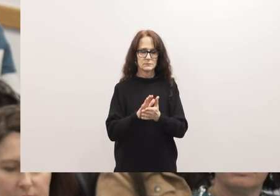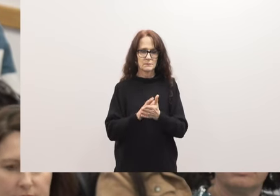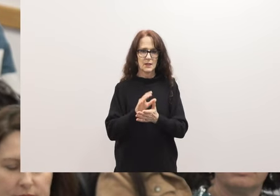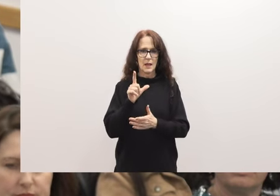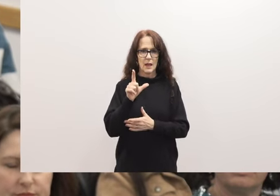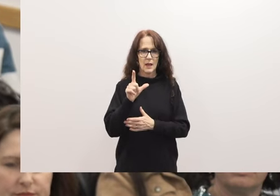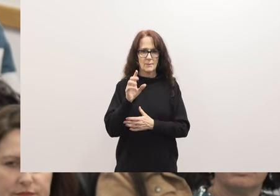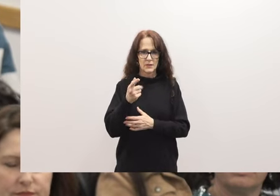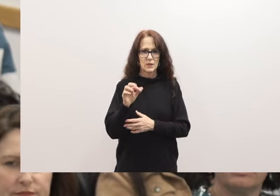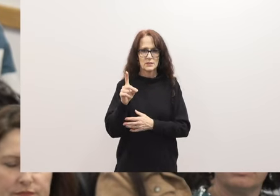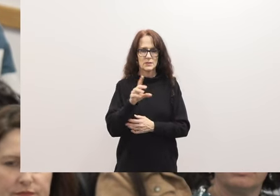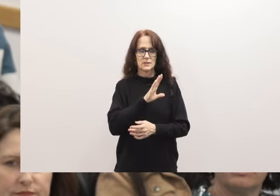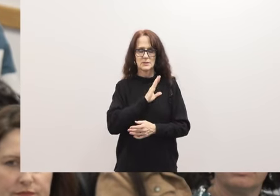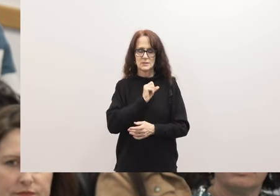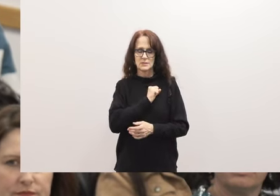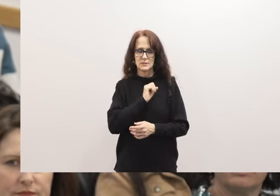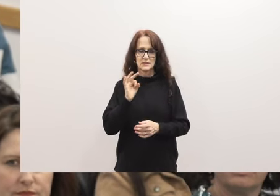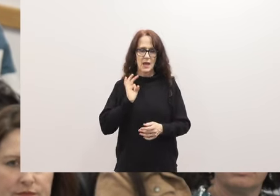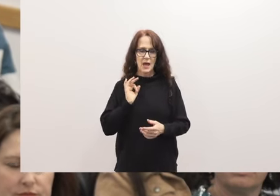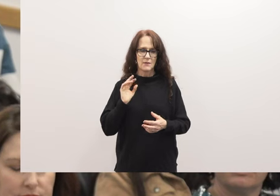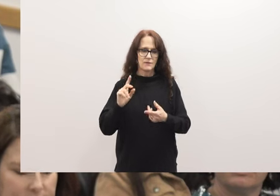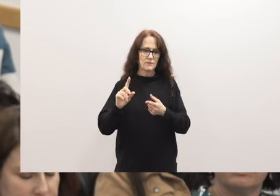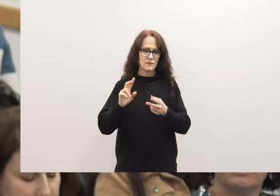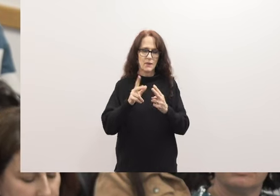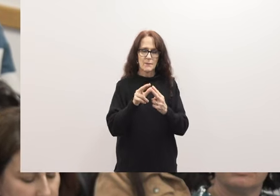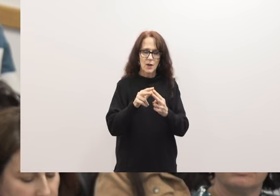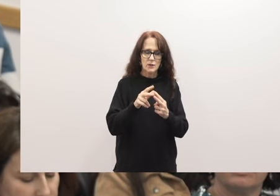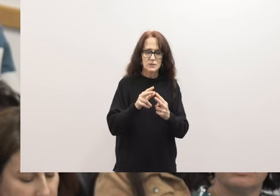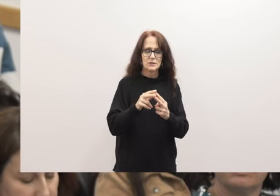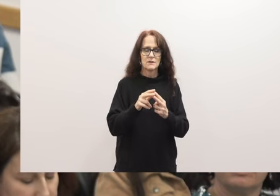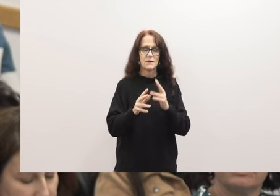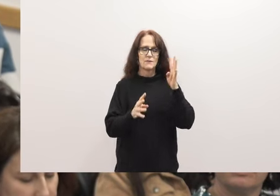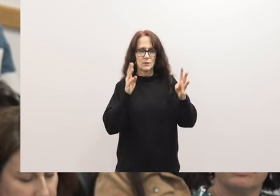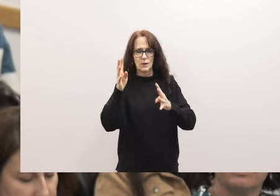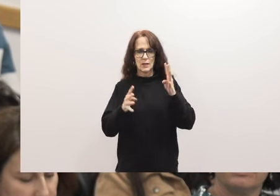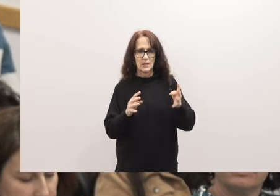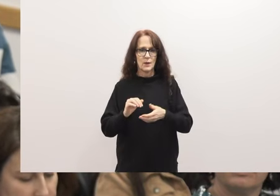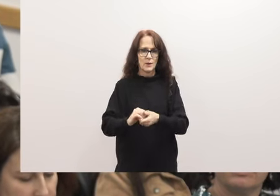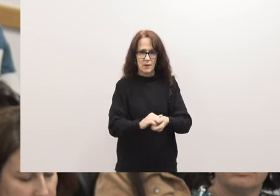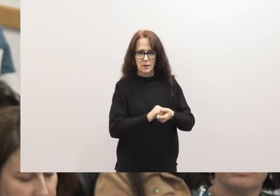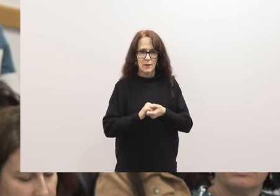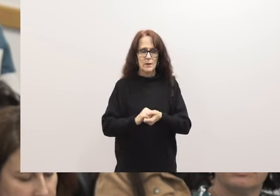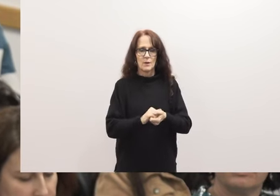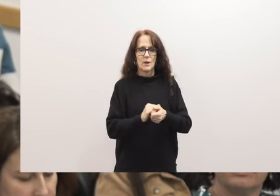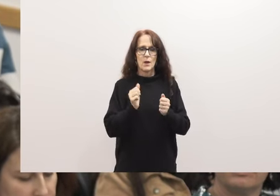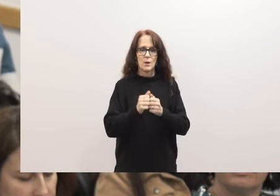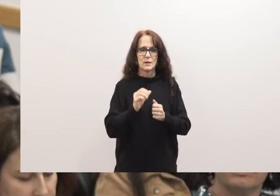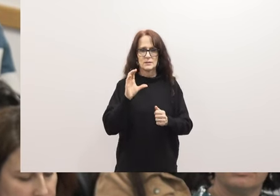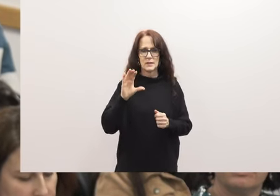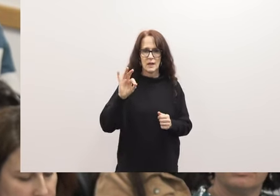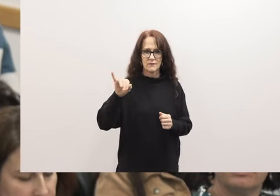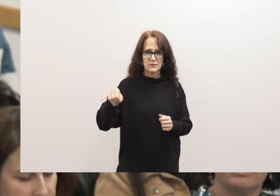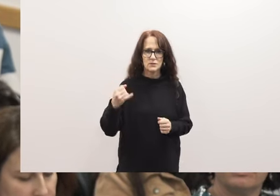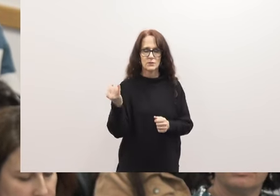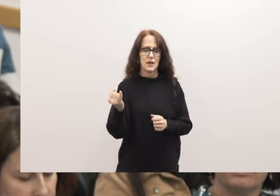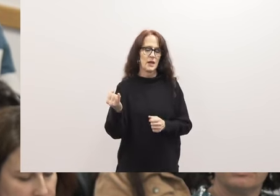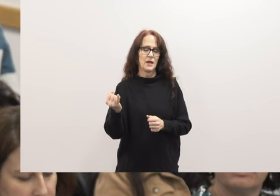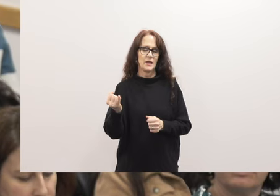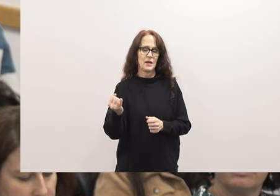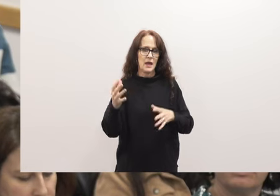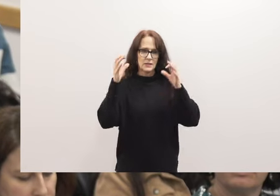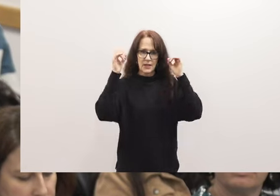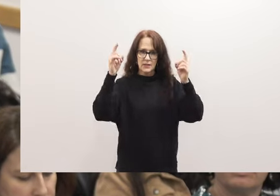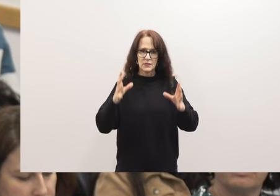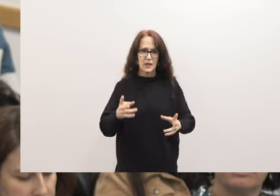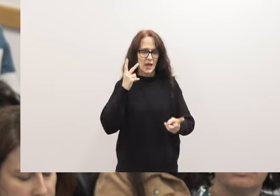LBUSD staff and the partnerships that folks have forged here so bravely in collaboration with CFJ. As an educator,